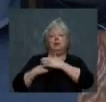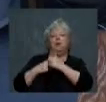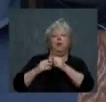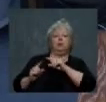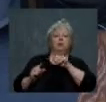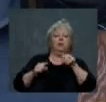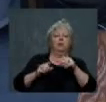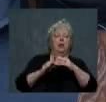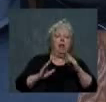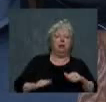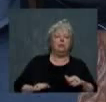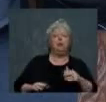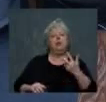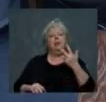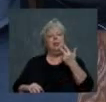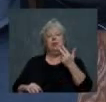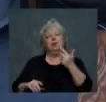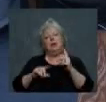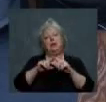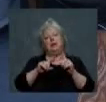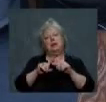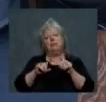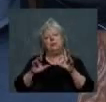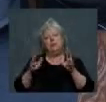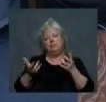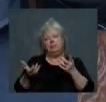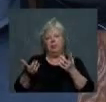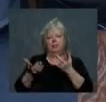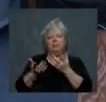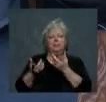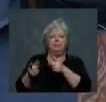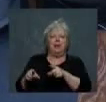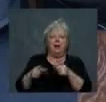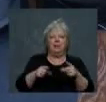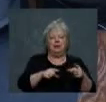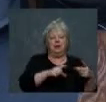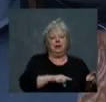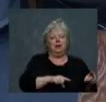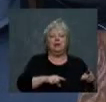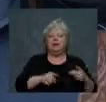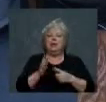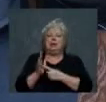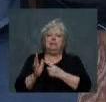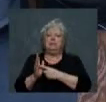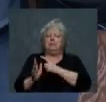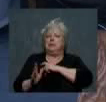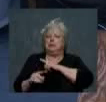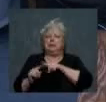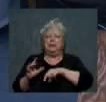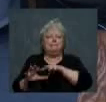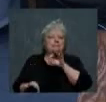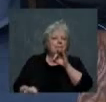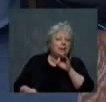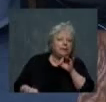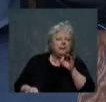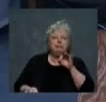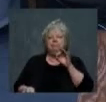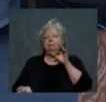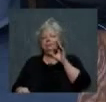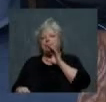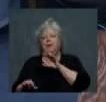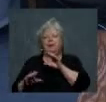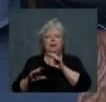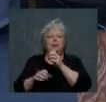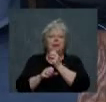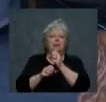been 13 different incidents. There have been a few times where the police have not been able to find them to be able to make an accurate